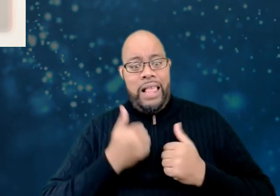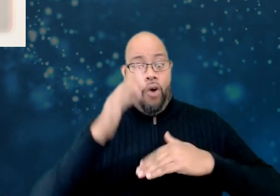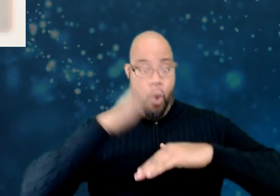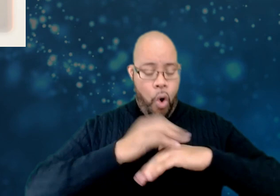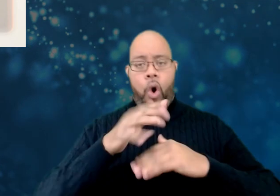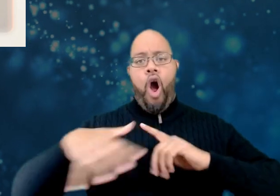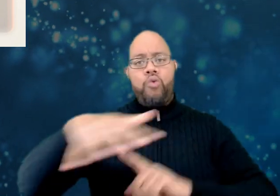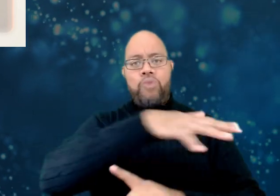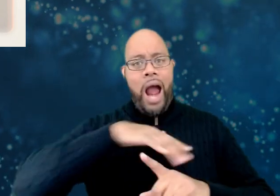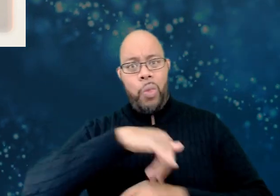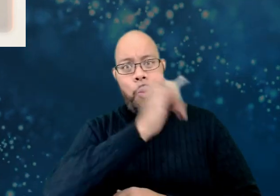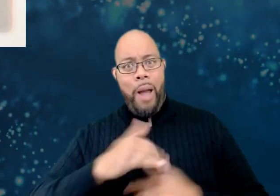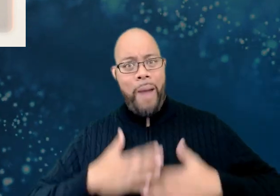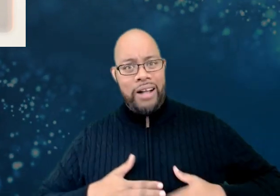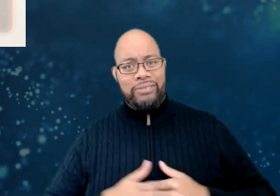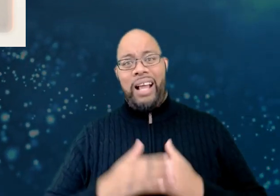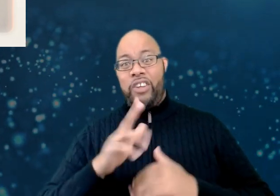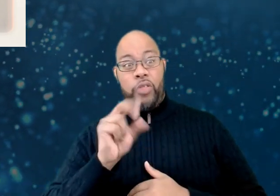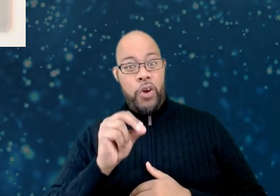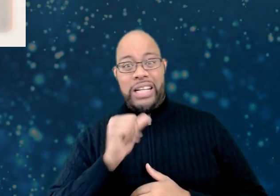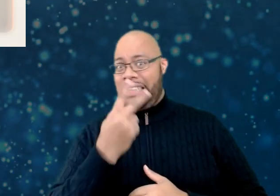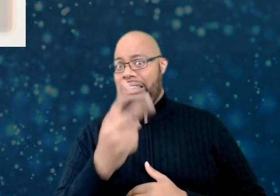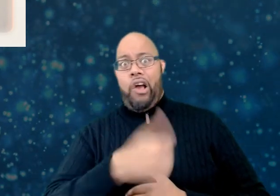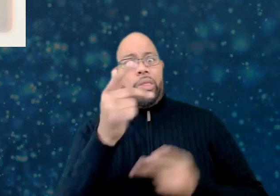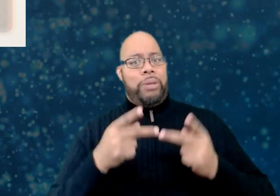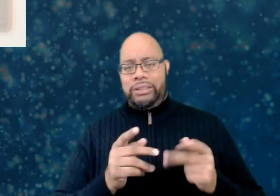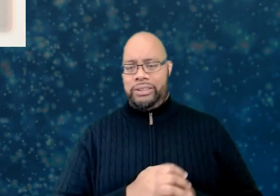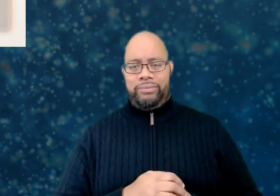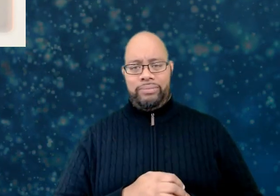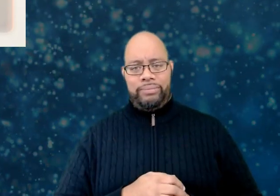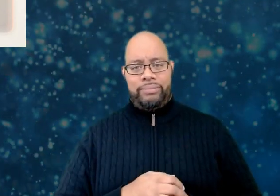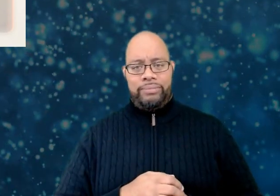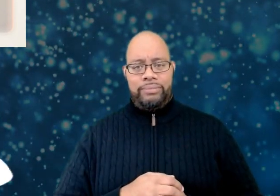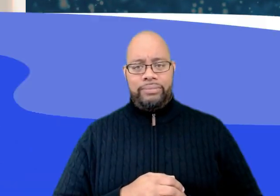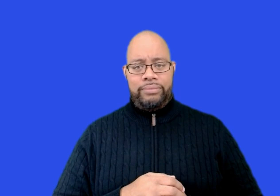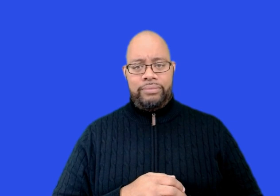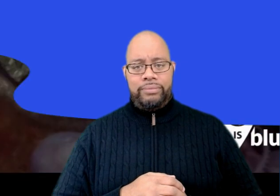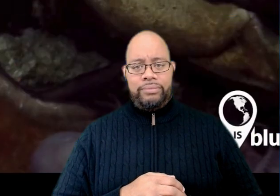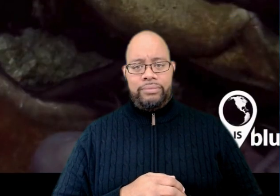or around whale falls, at least 30 of them not being seen elsewhere.